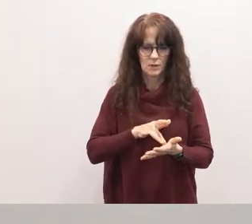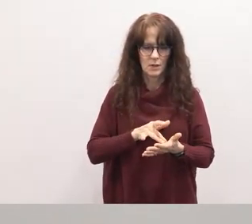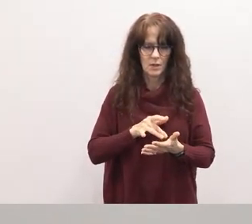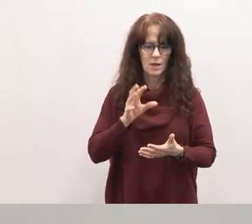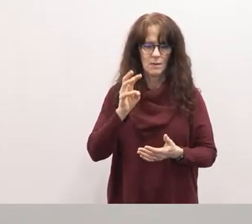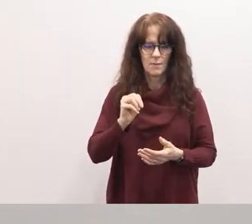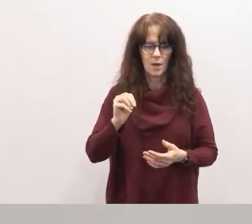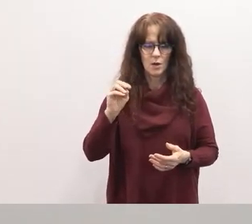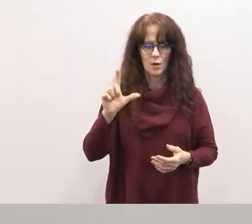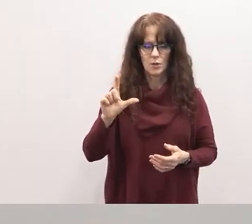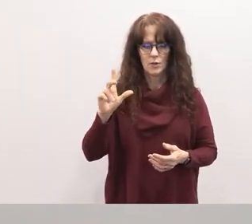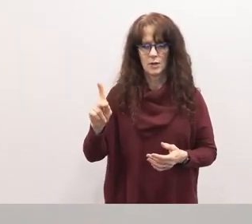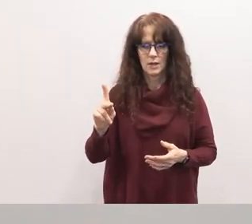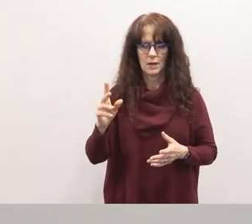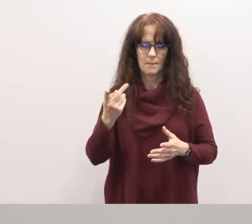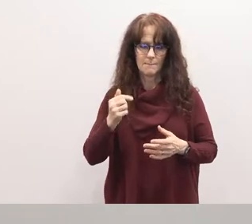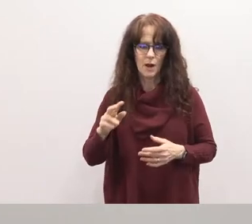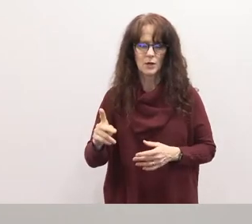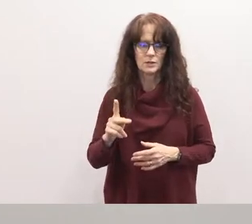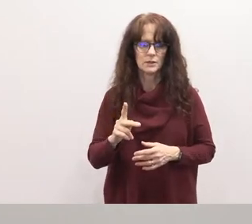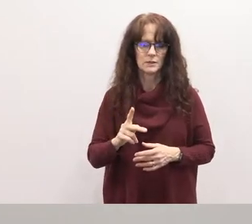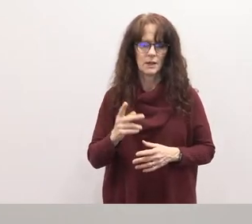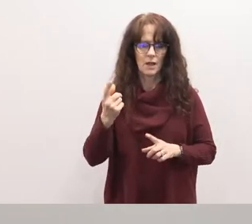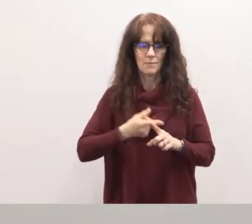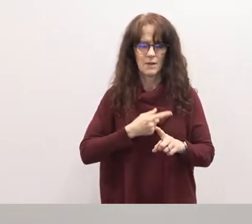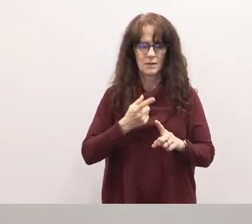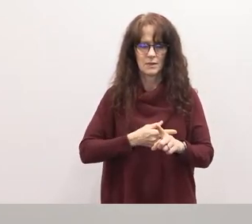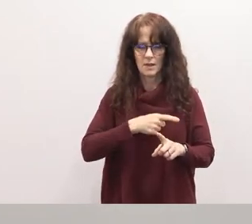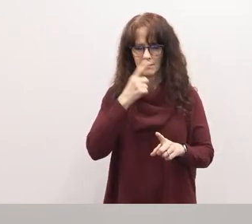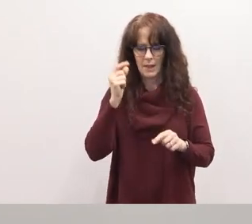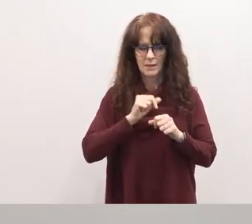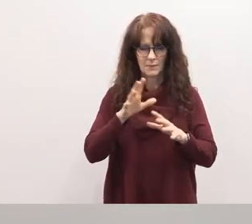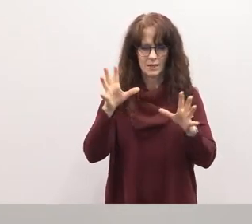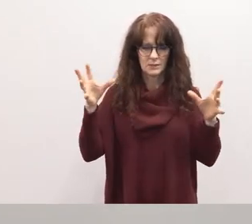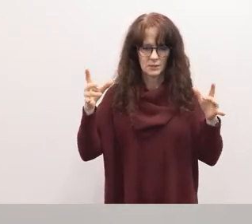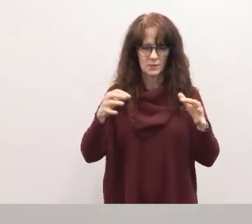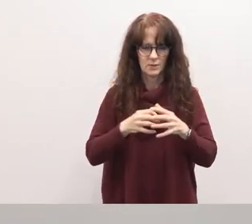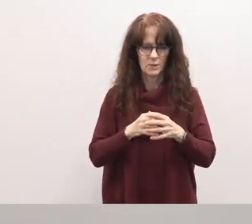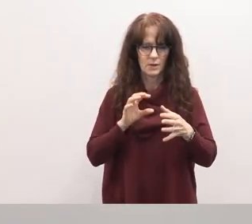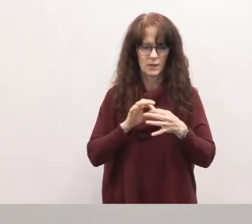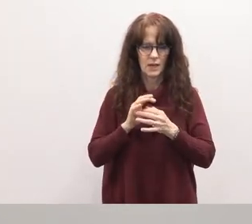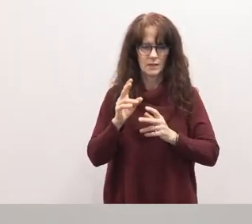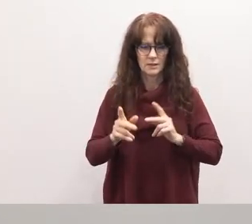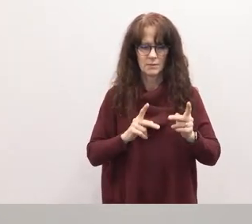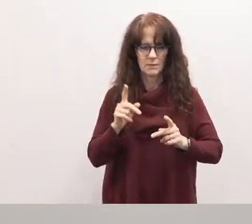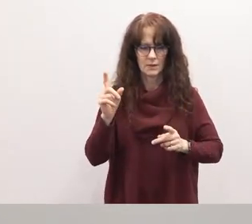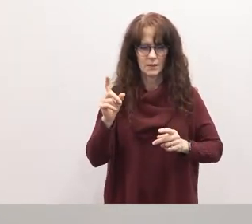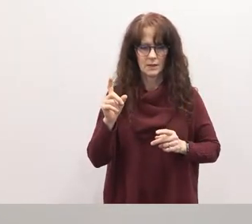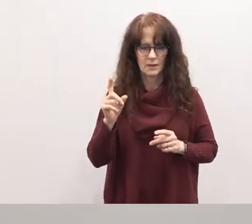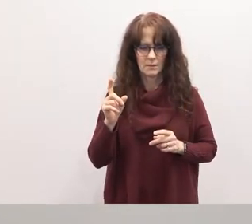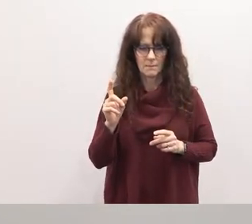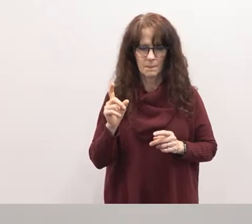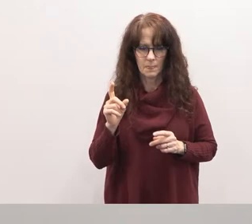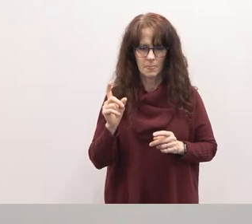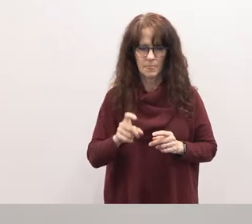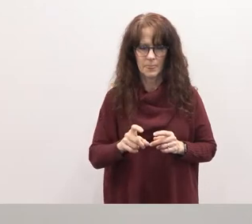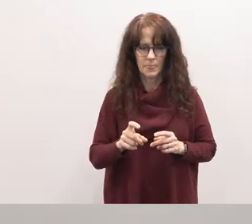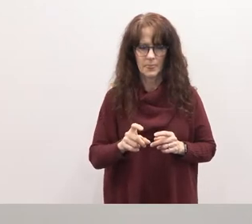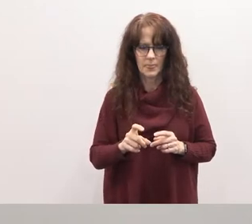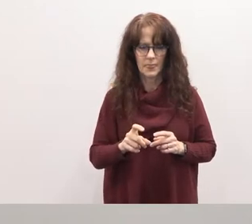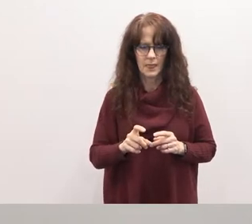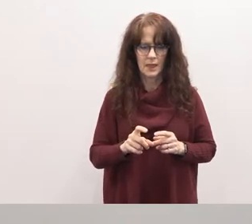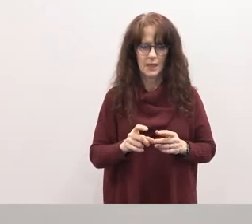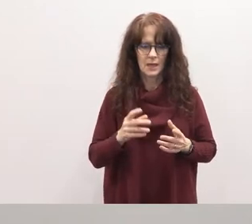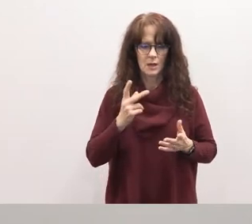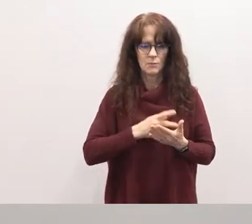King Park and launched the monthly Black Magic Gathering, which connects people in needs of